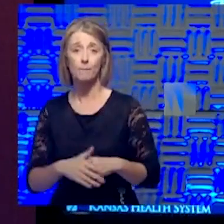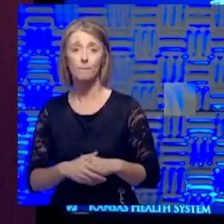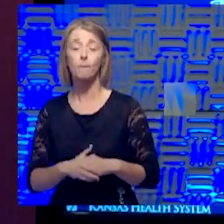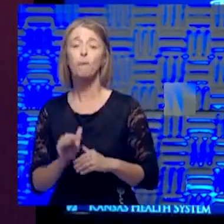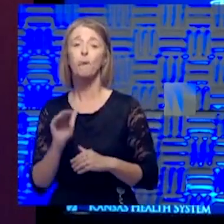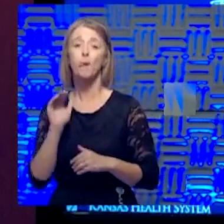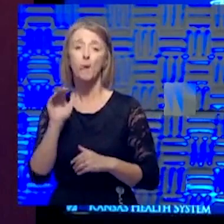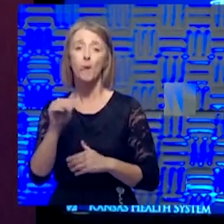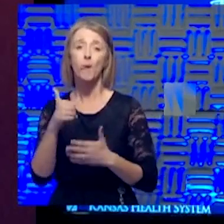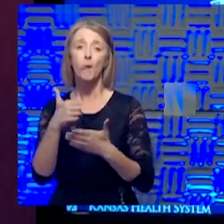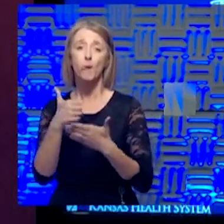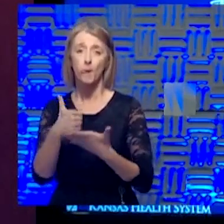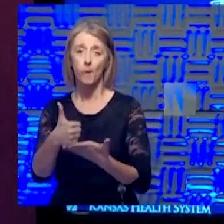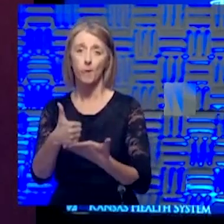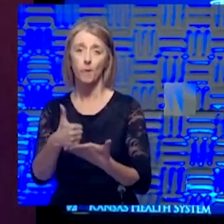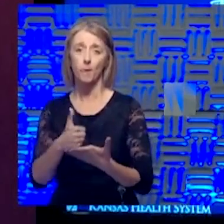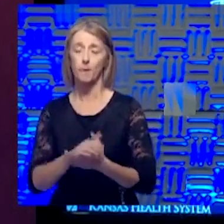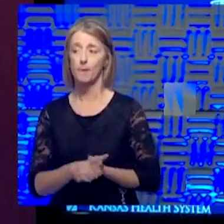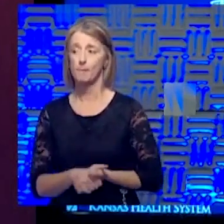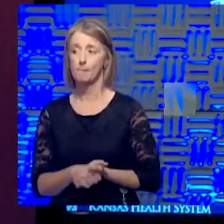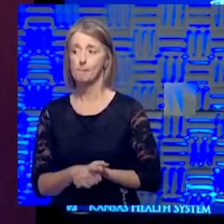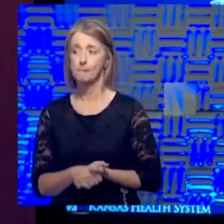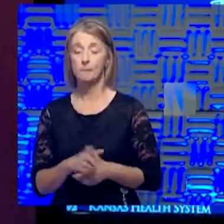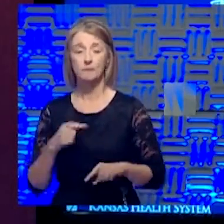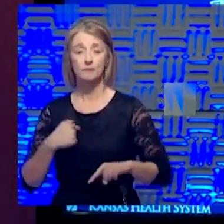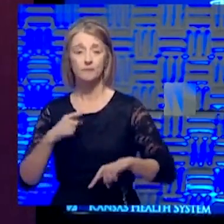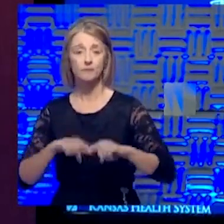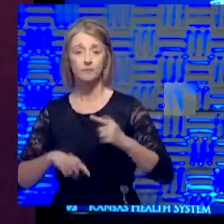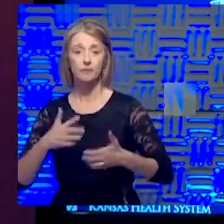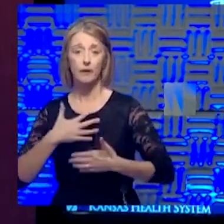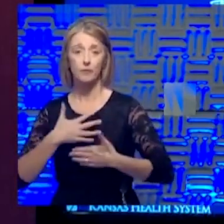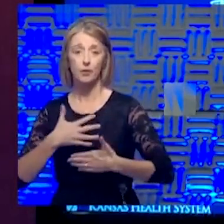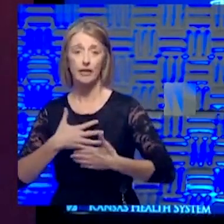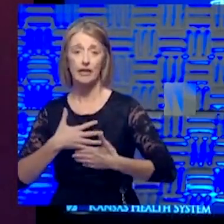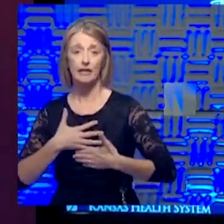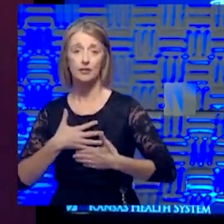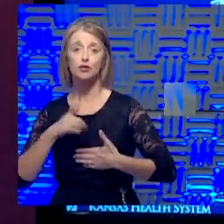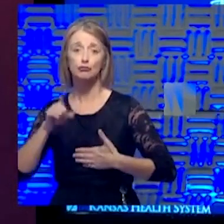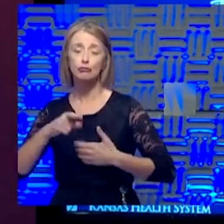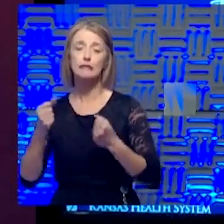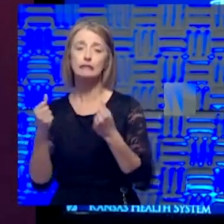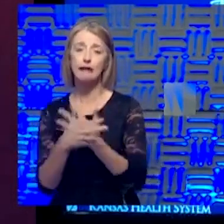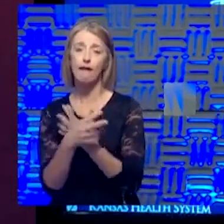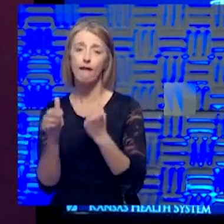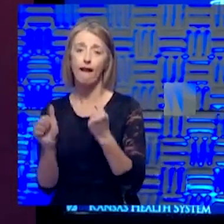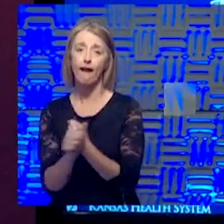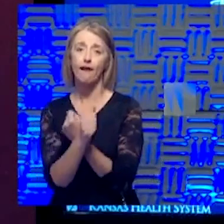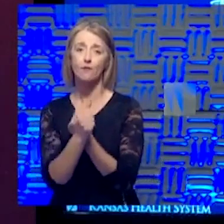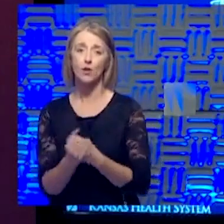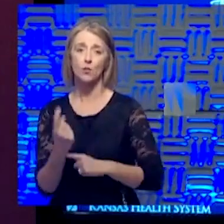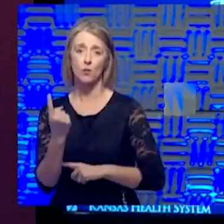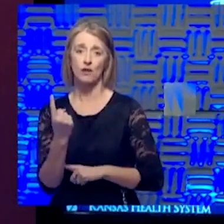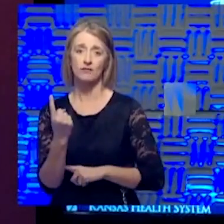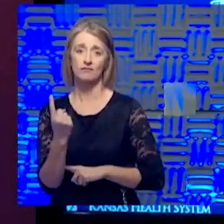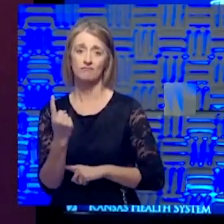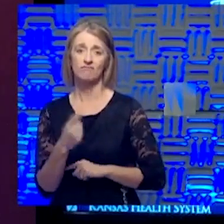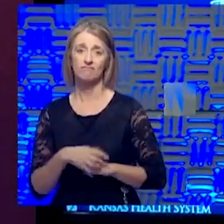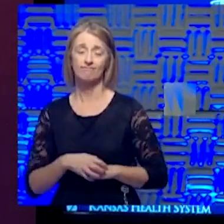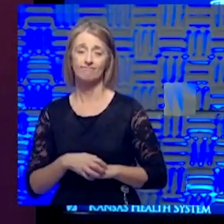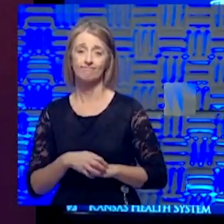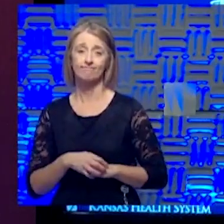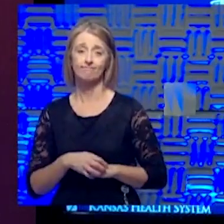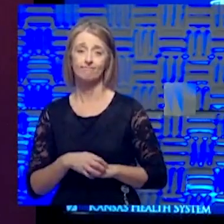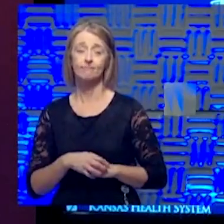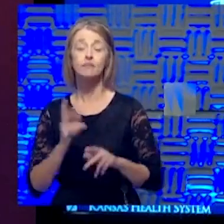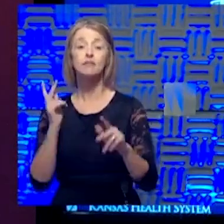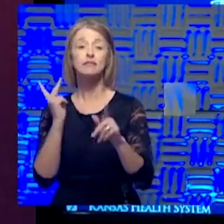help. I can't breathe should scare all of us. And the way we solve for it is we